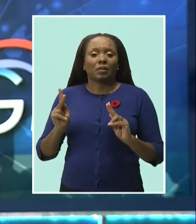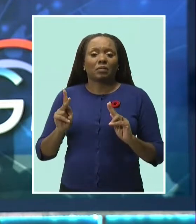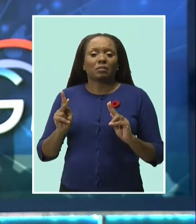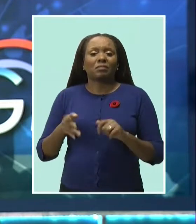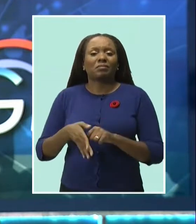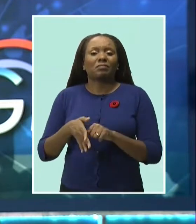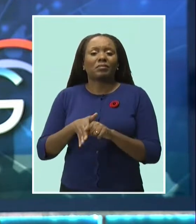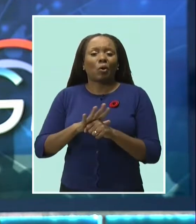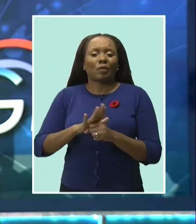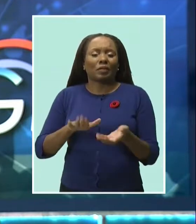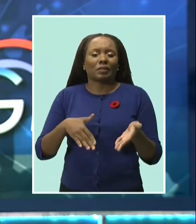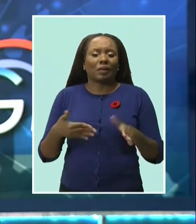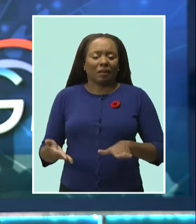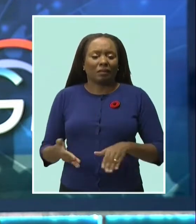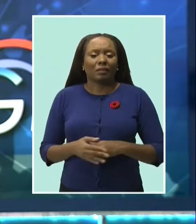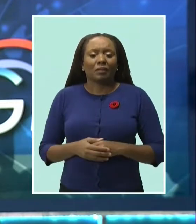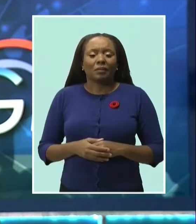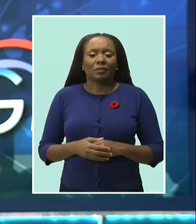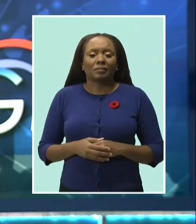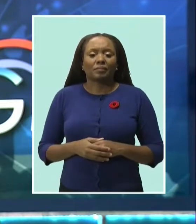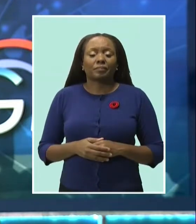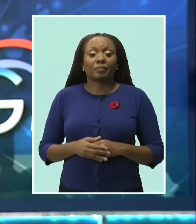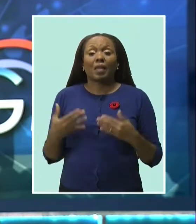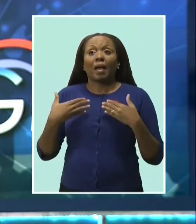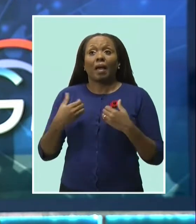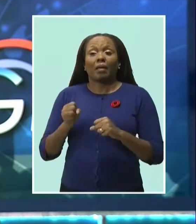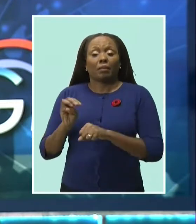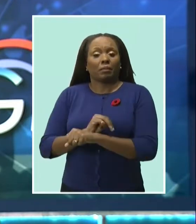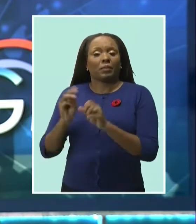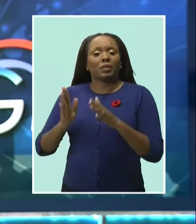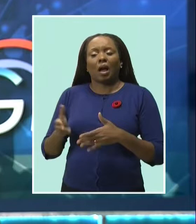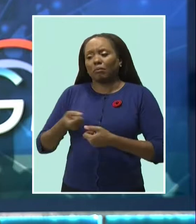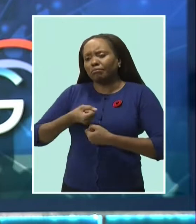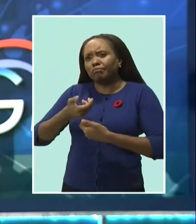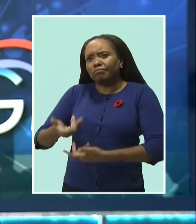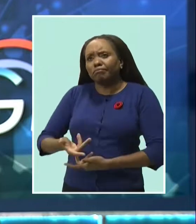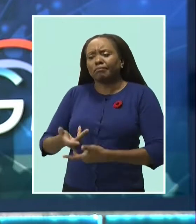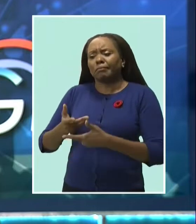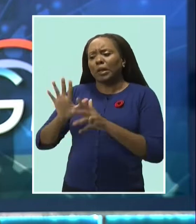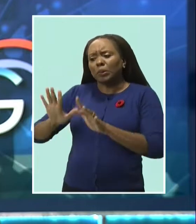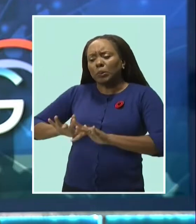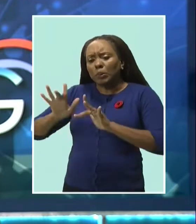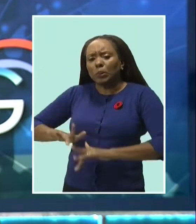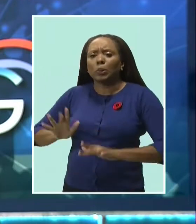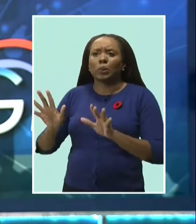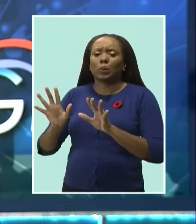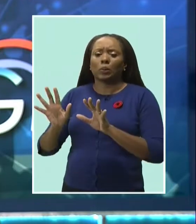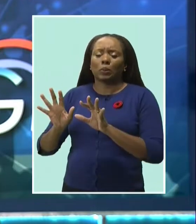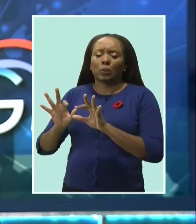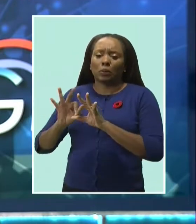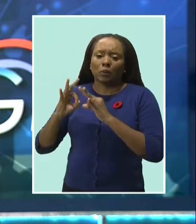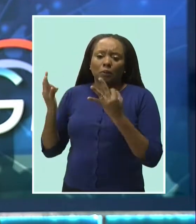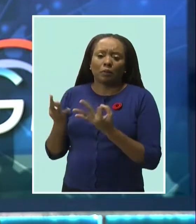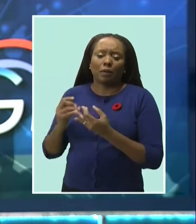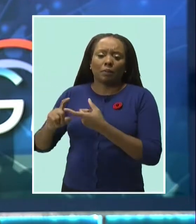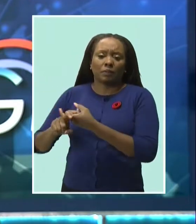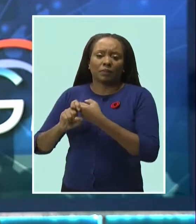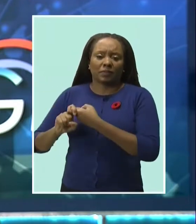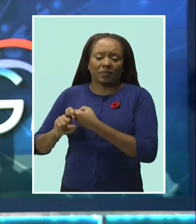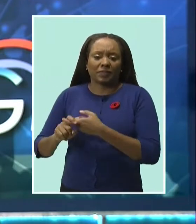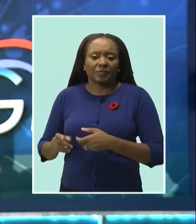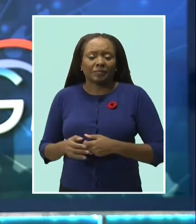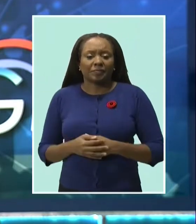to 188. Minister of Health and Wellness Lieutenant Colonel Jeffrey Bostic has extended condolences to their family